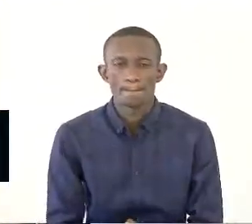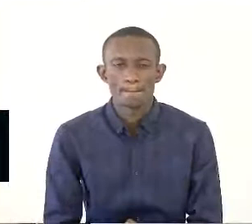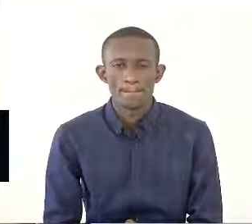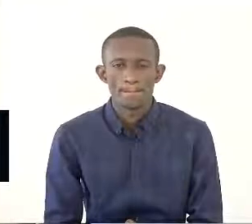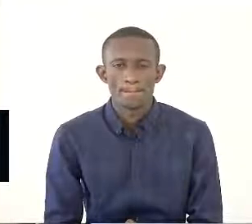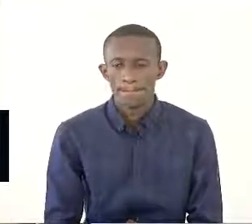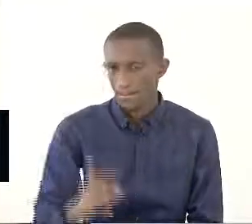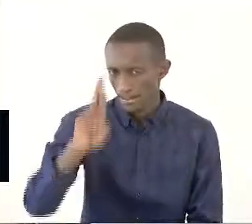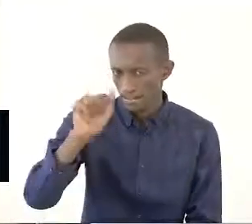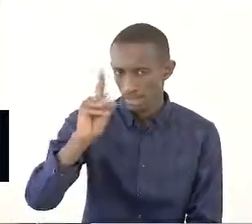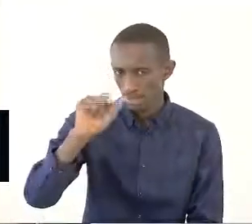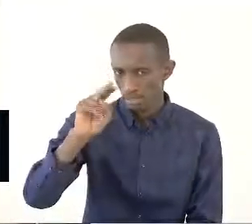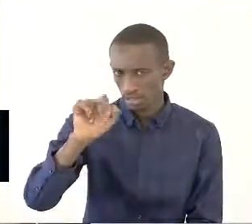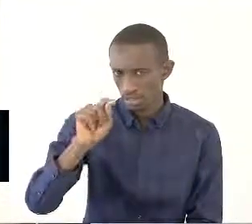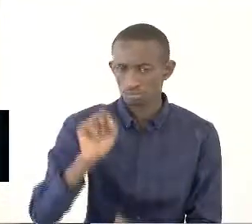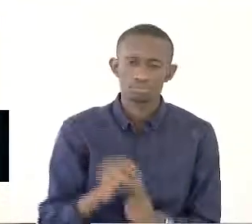the